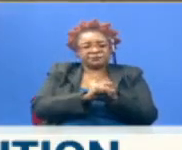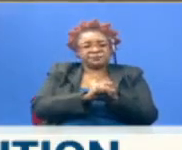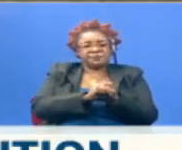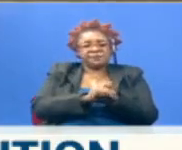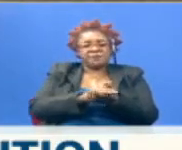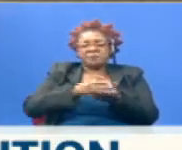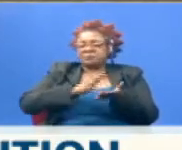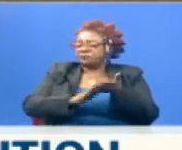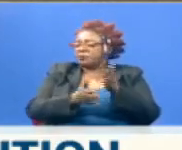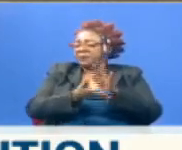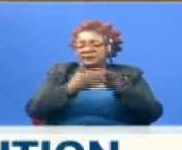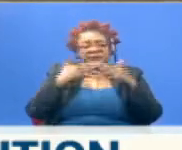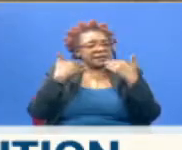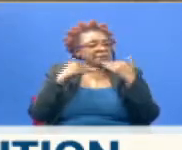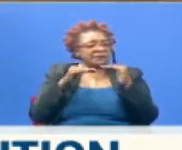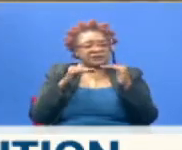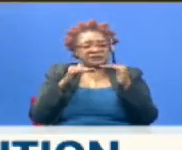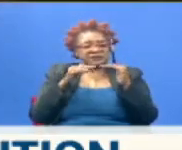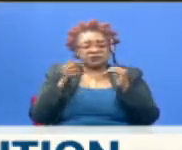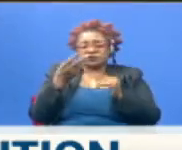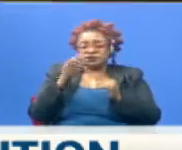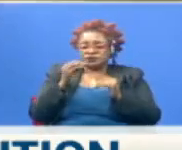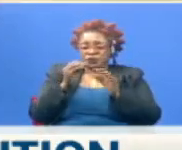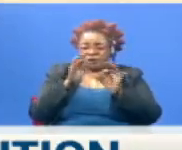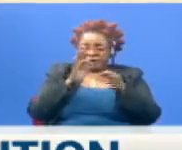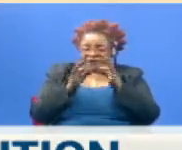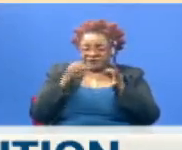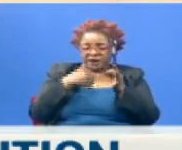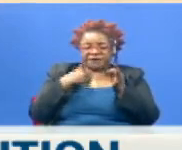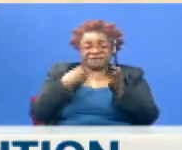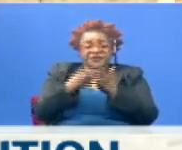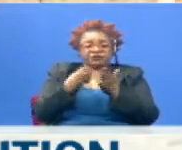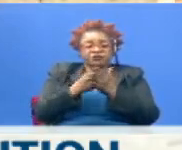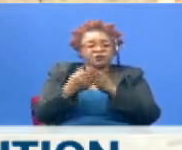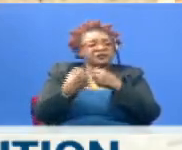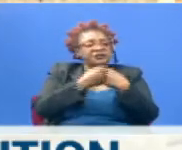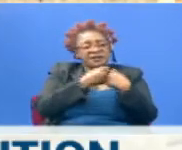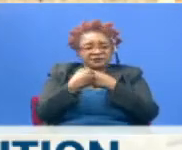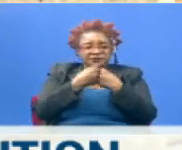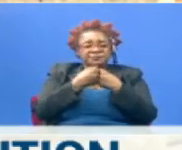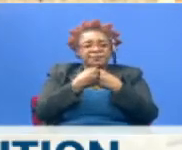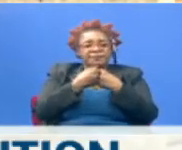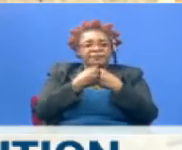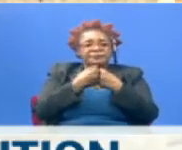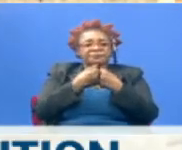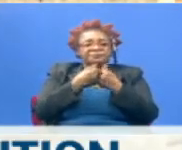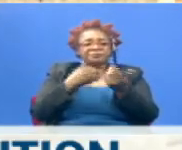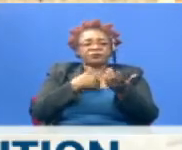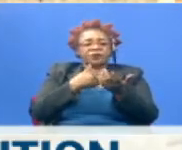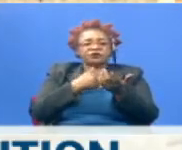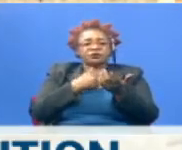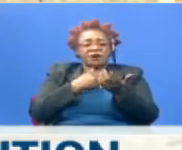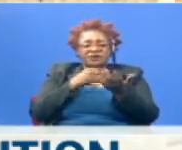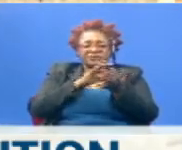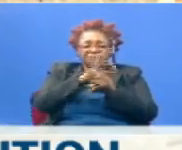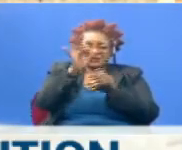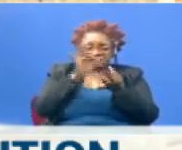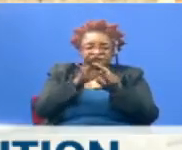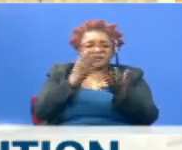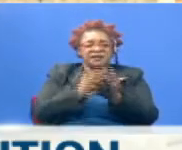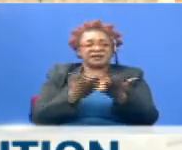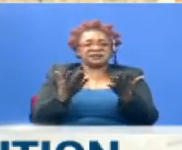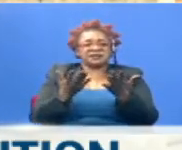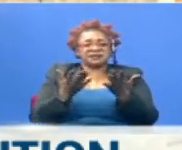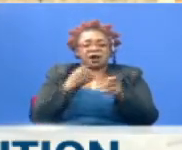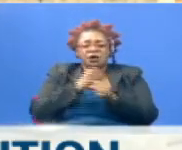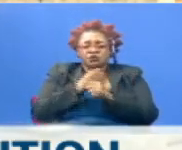is limited. So hata kama nimeface financial challenge ya kupata specific gears, what do